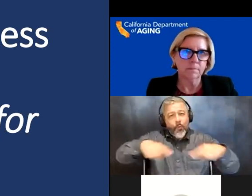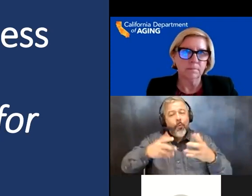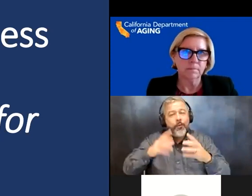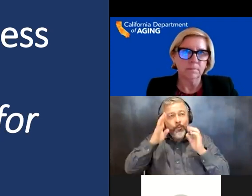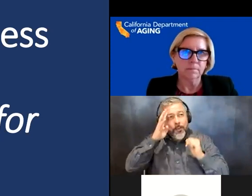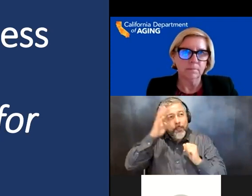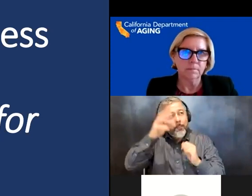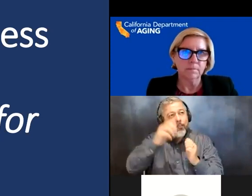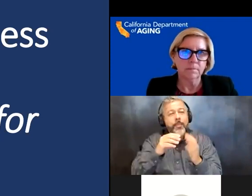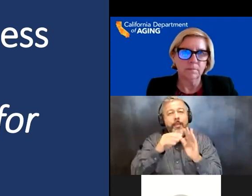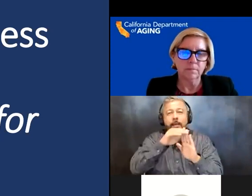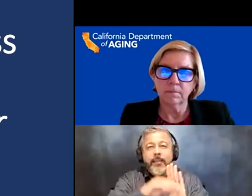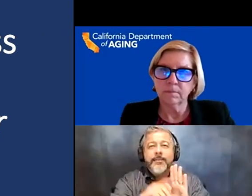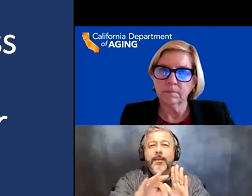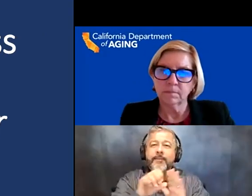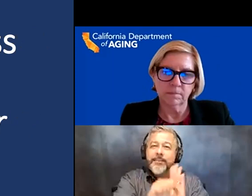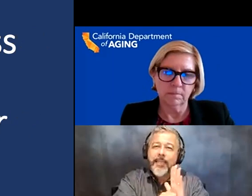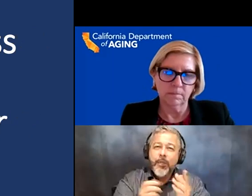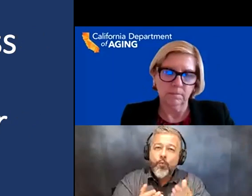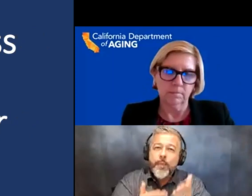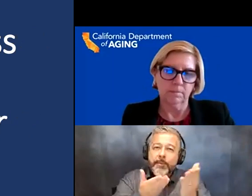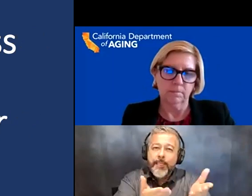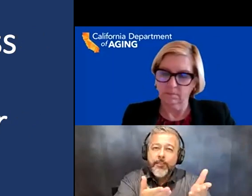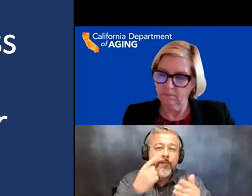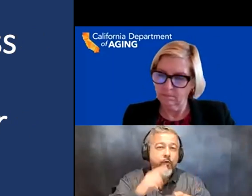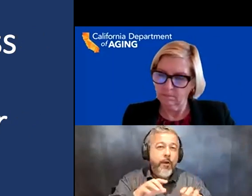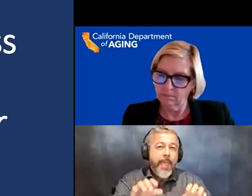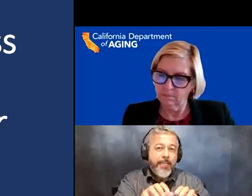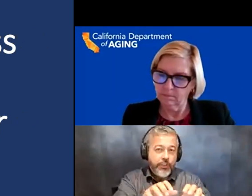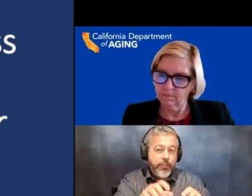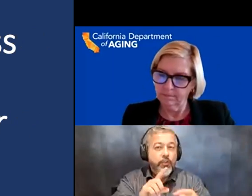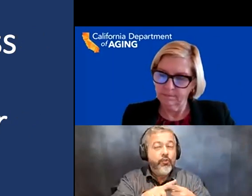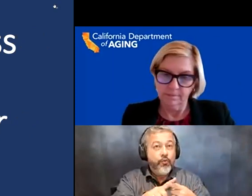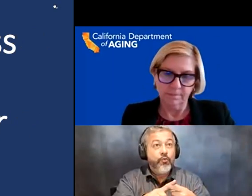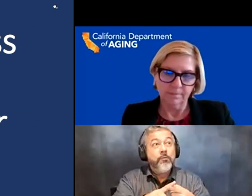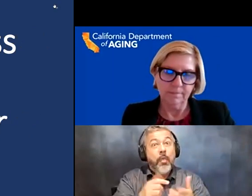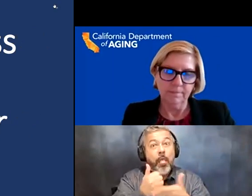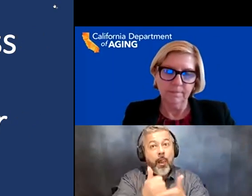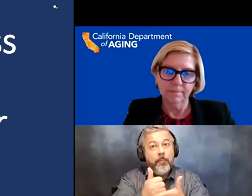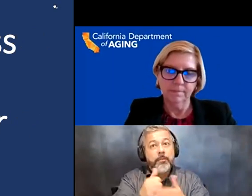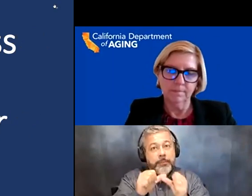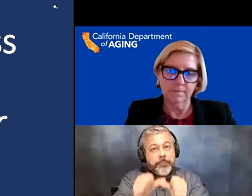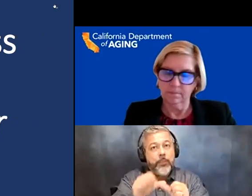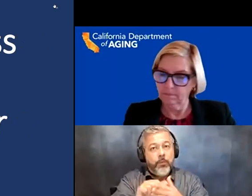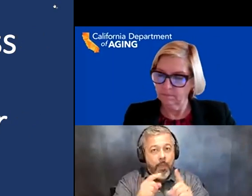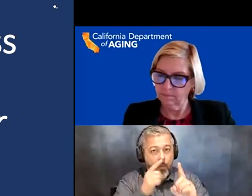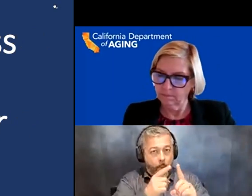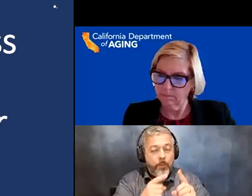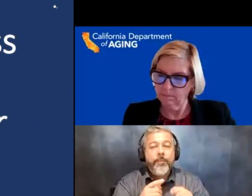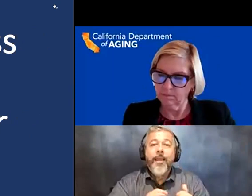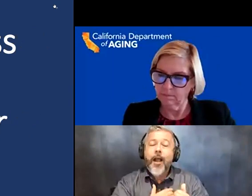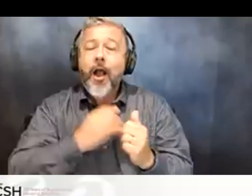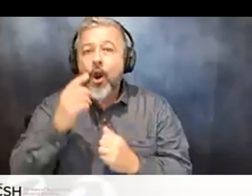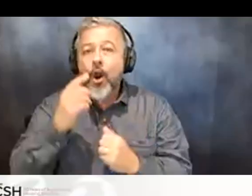of state recommendations for action to further that goal. The recommendations we came up